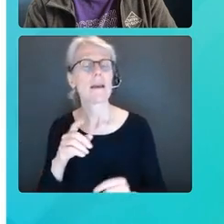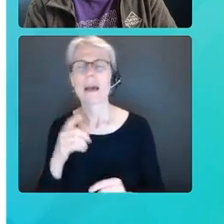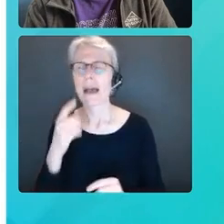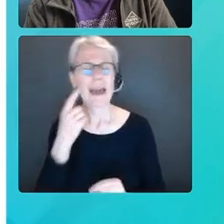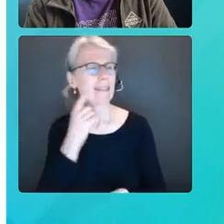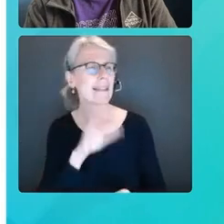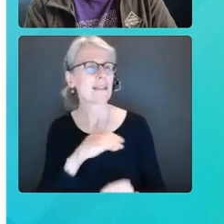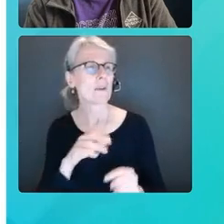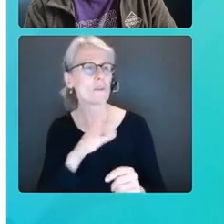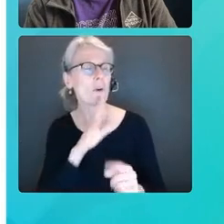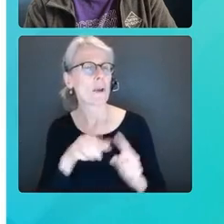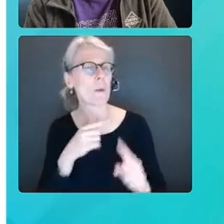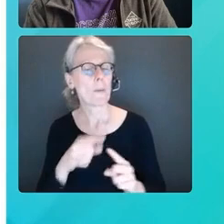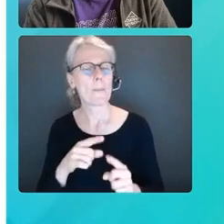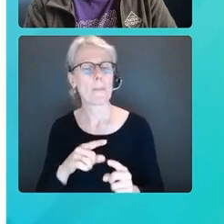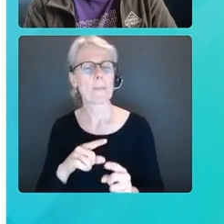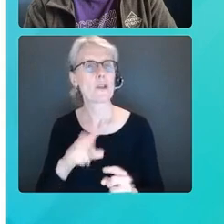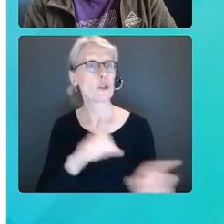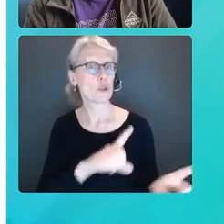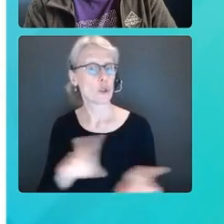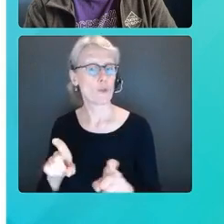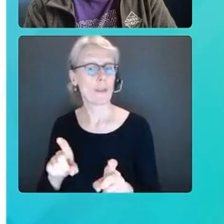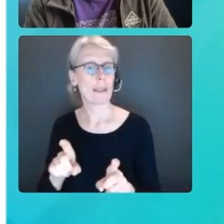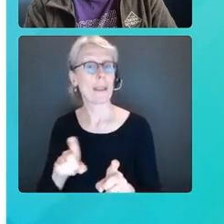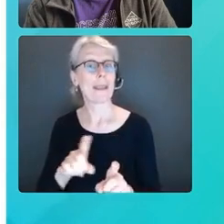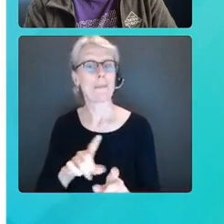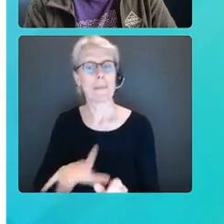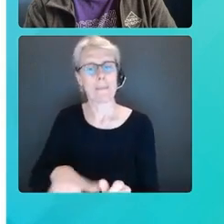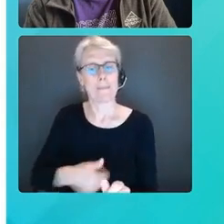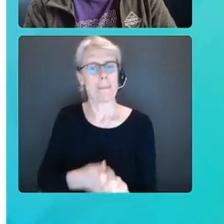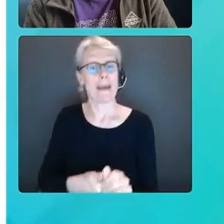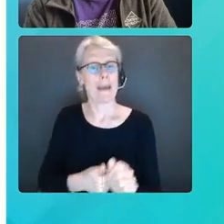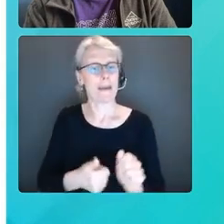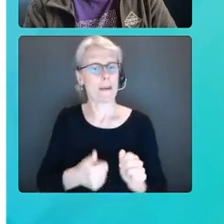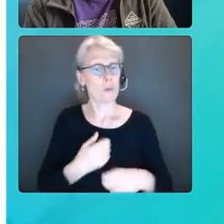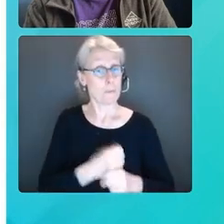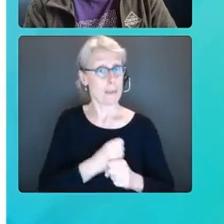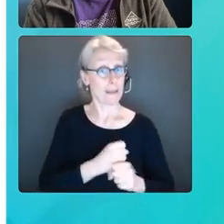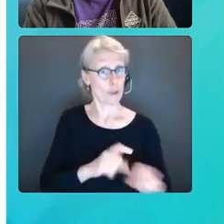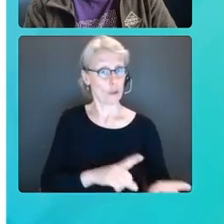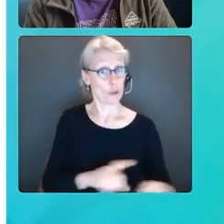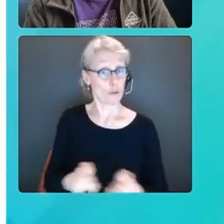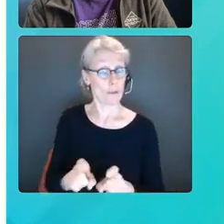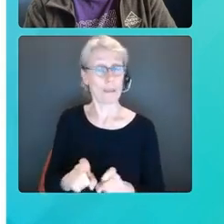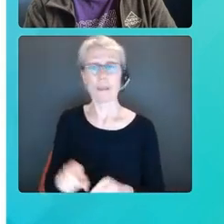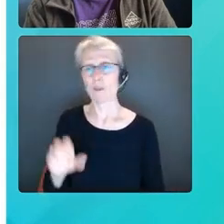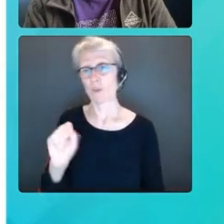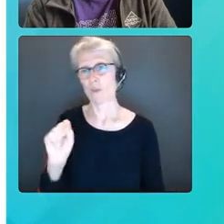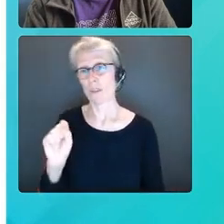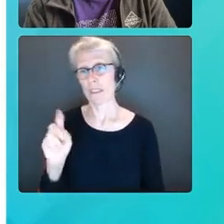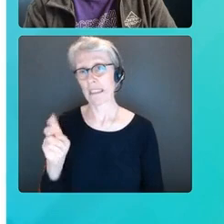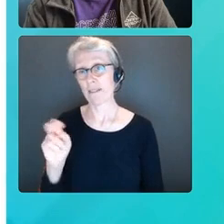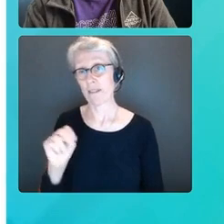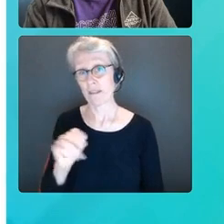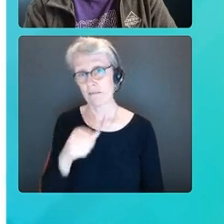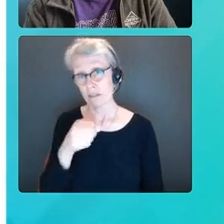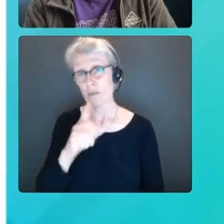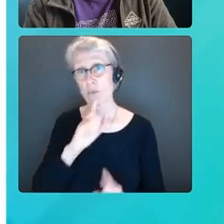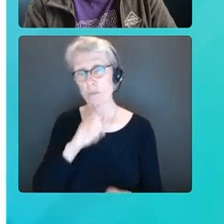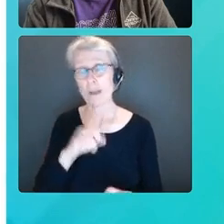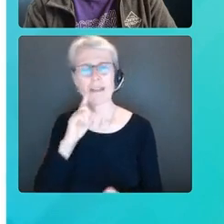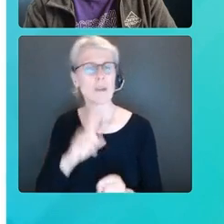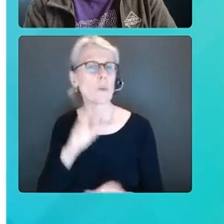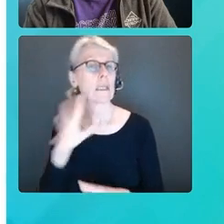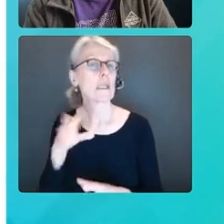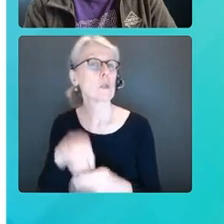end of the survey reports where the reports are generated. So I think based off of Stephen's response, that would be included at a later time when we